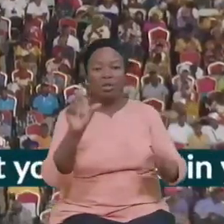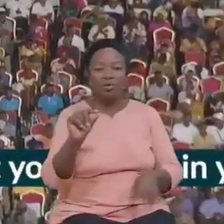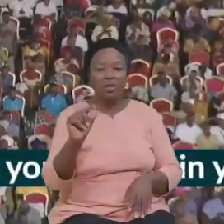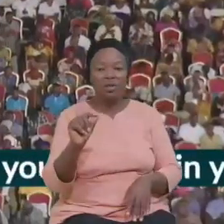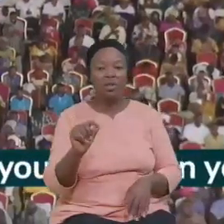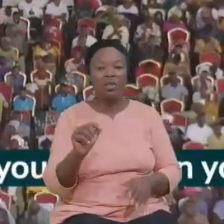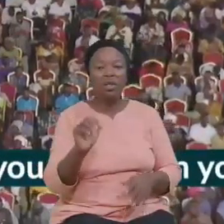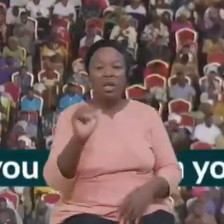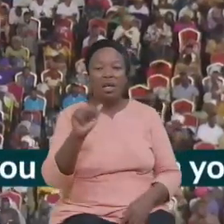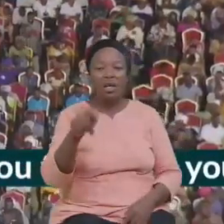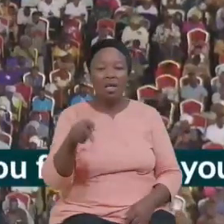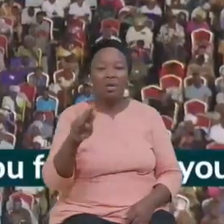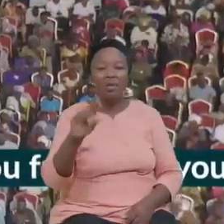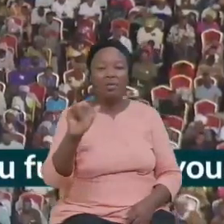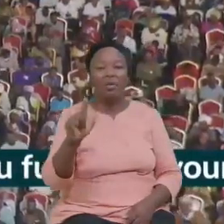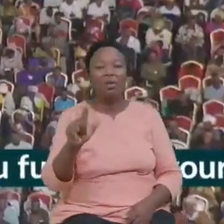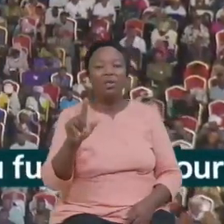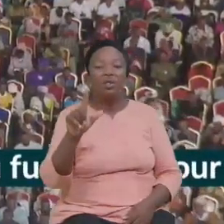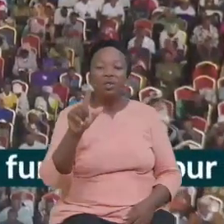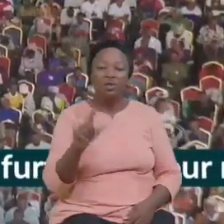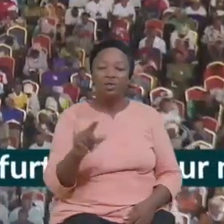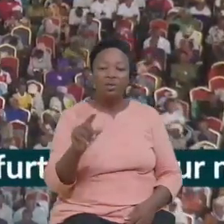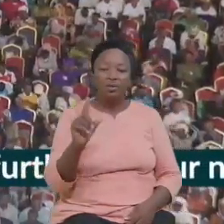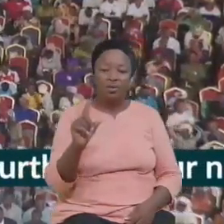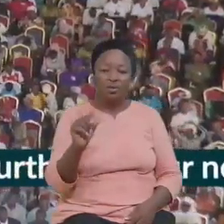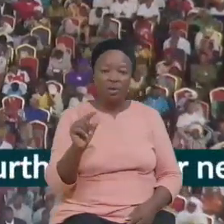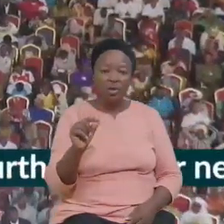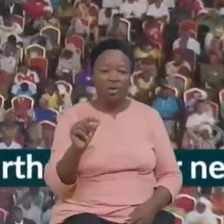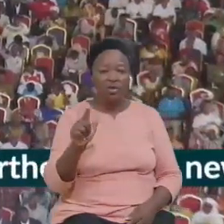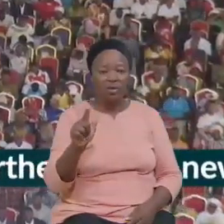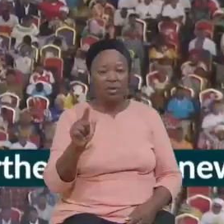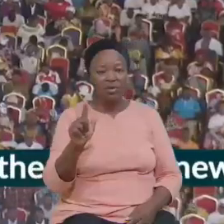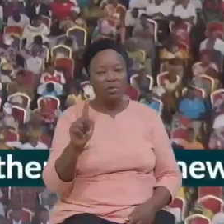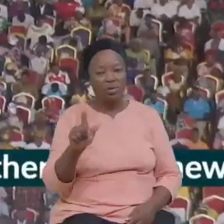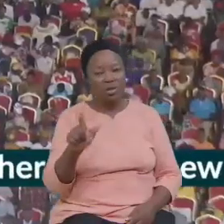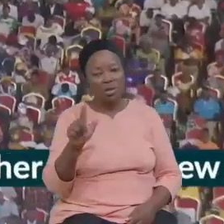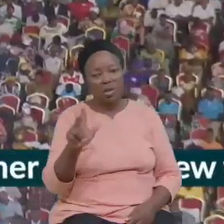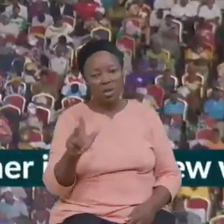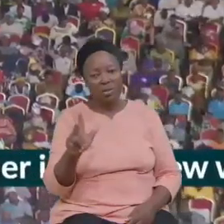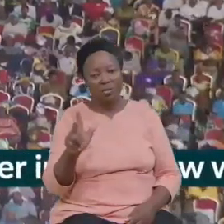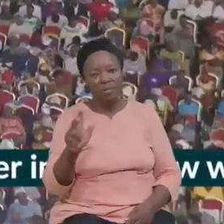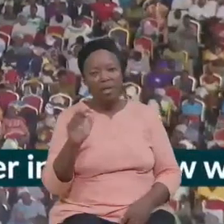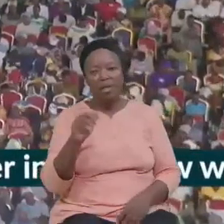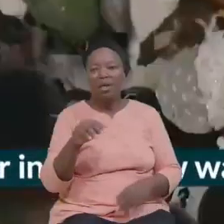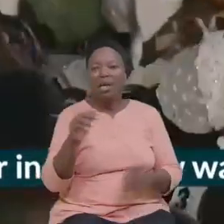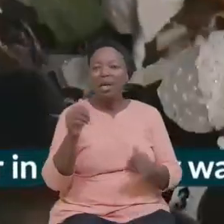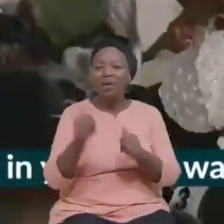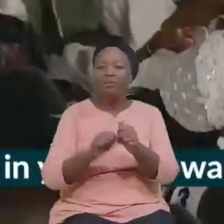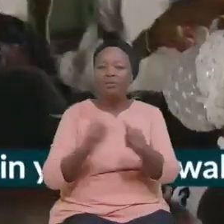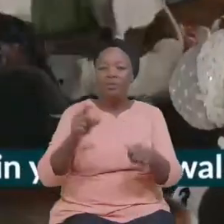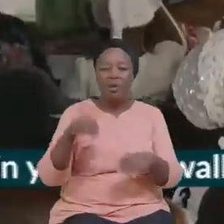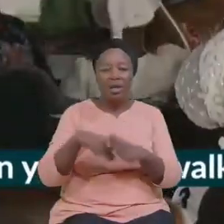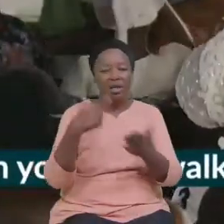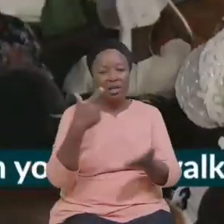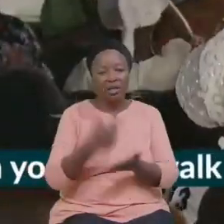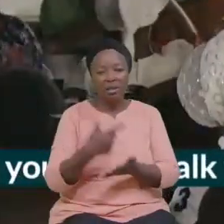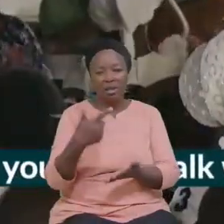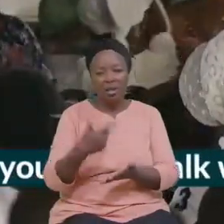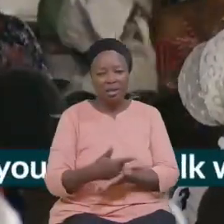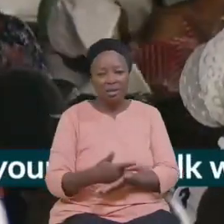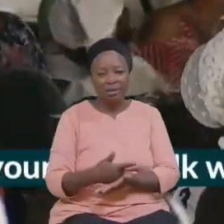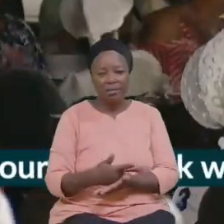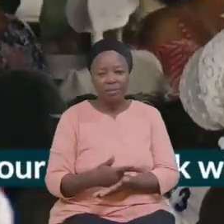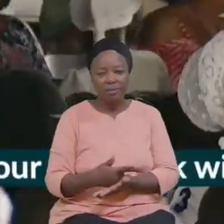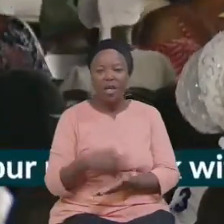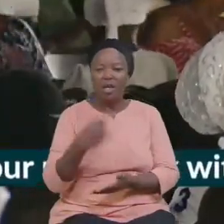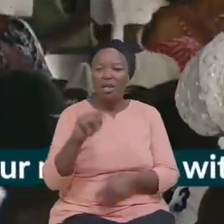2023, at all Deeper Life Bible Church locations across the country. The time is